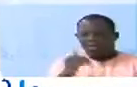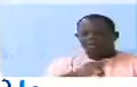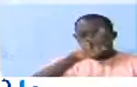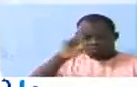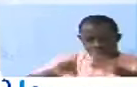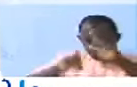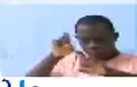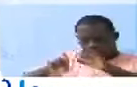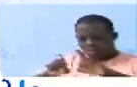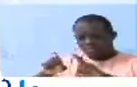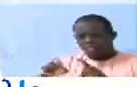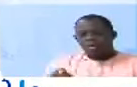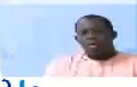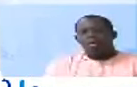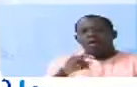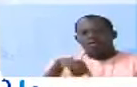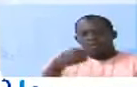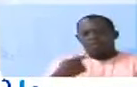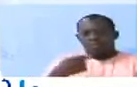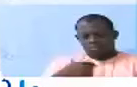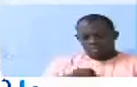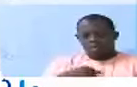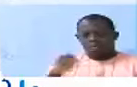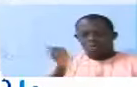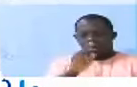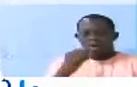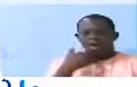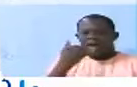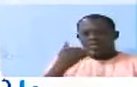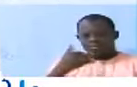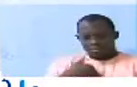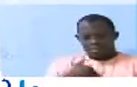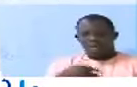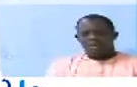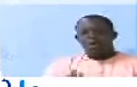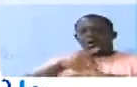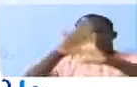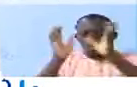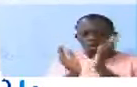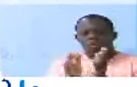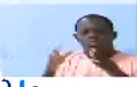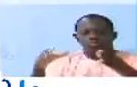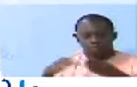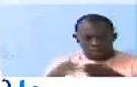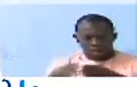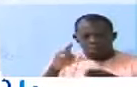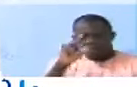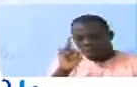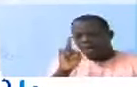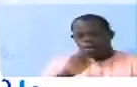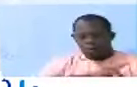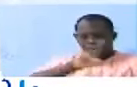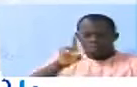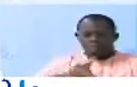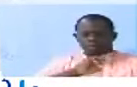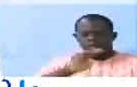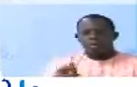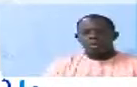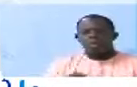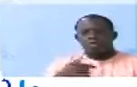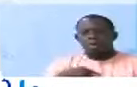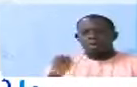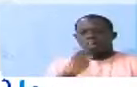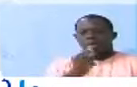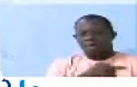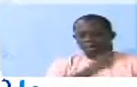people. As for me, as far as we were not all together at one place, as for me, what they asked